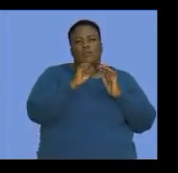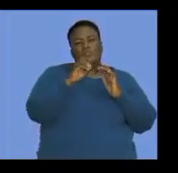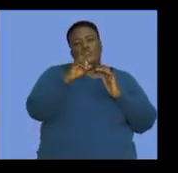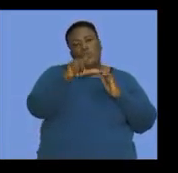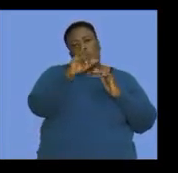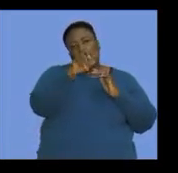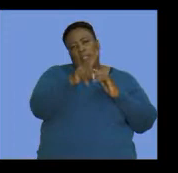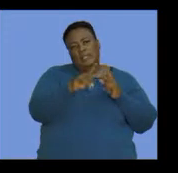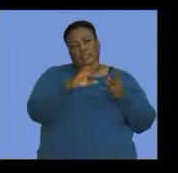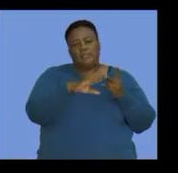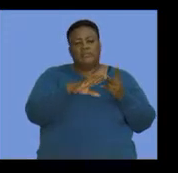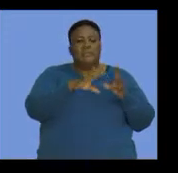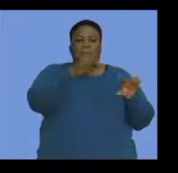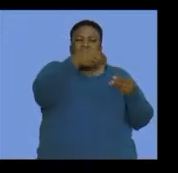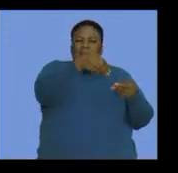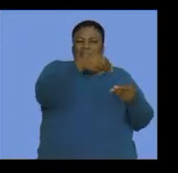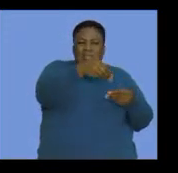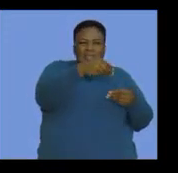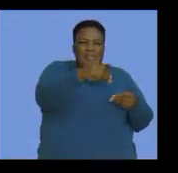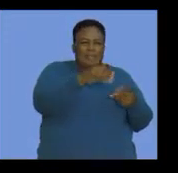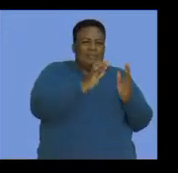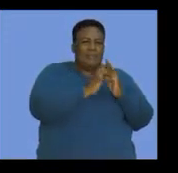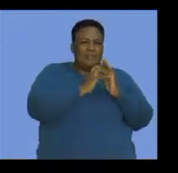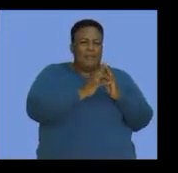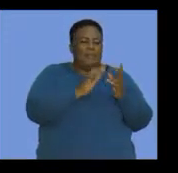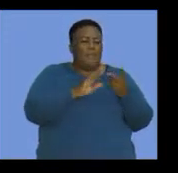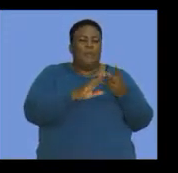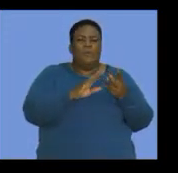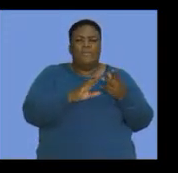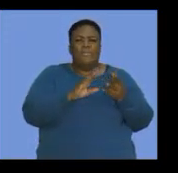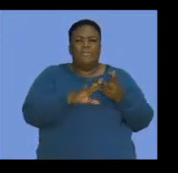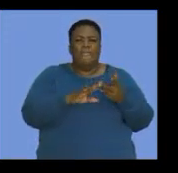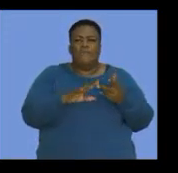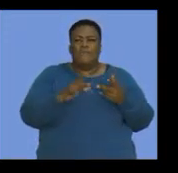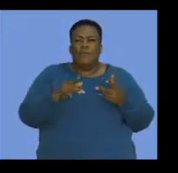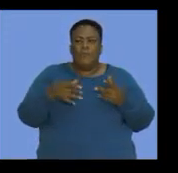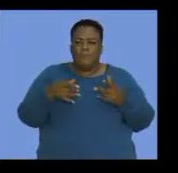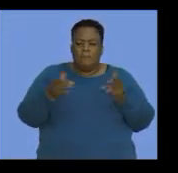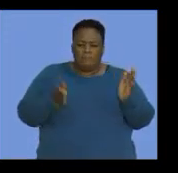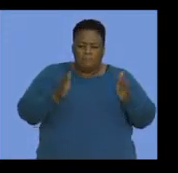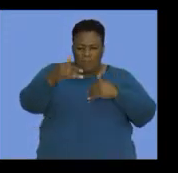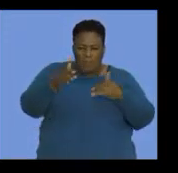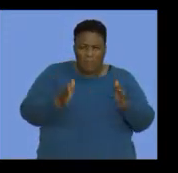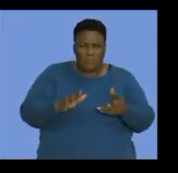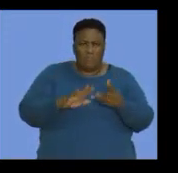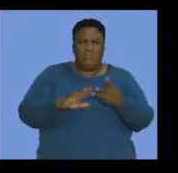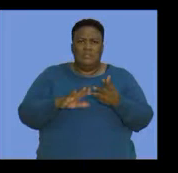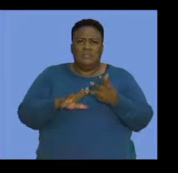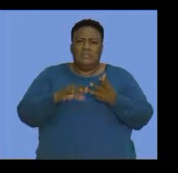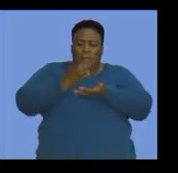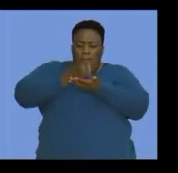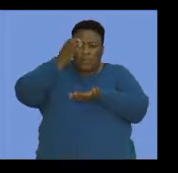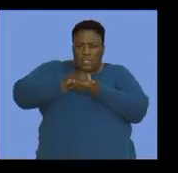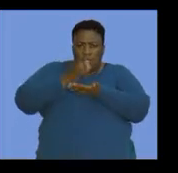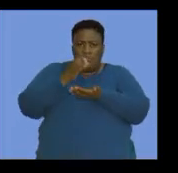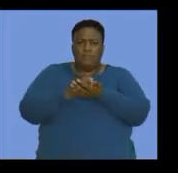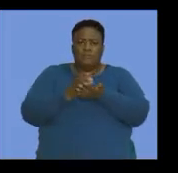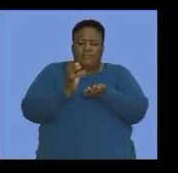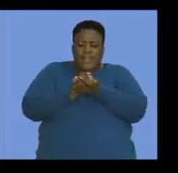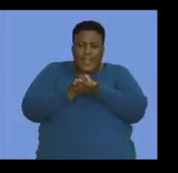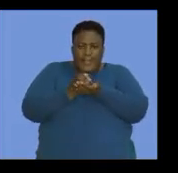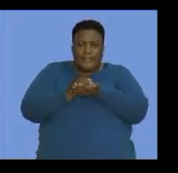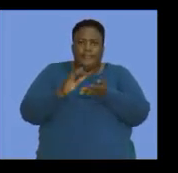So plastic is an example of solid waste. Styrofoam from packaging, bottles, cans,